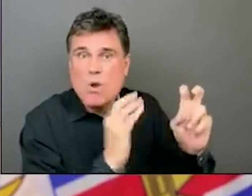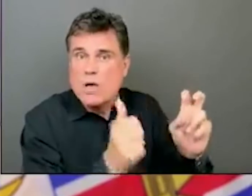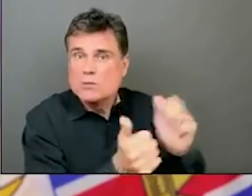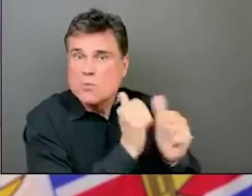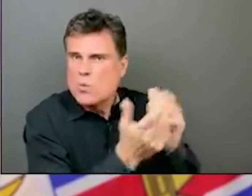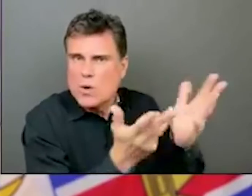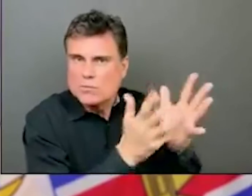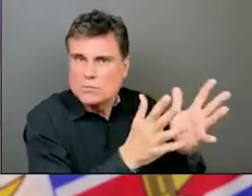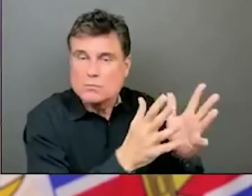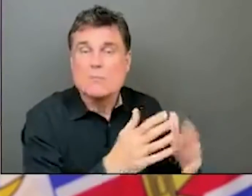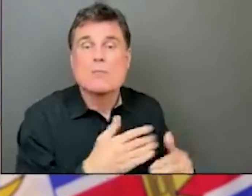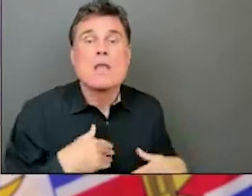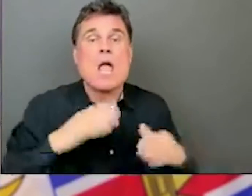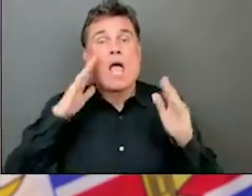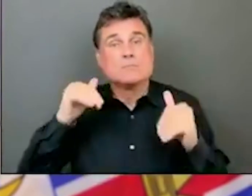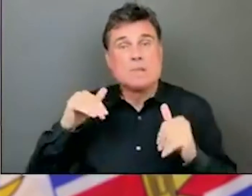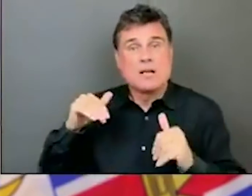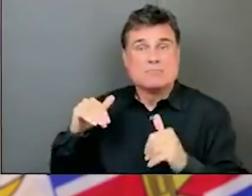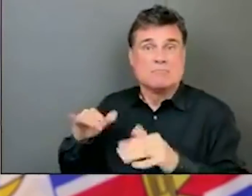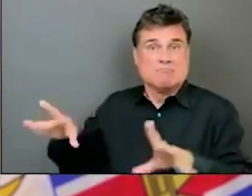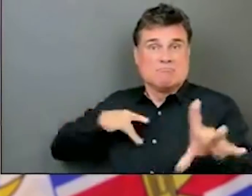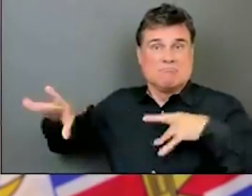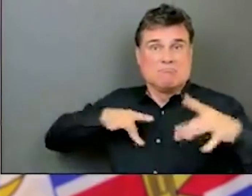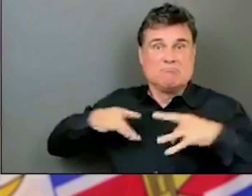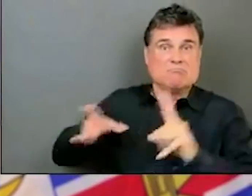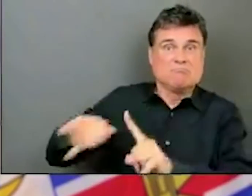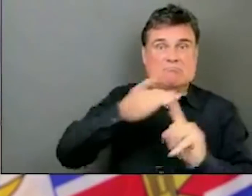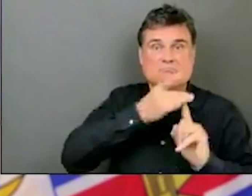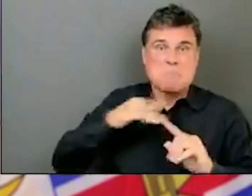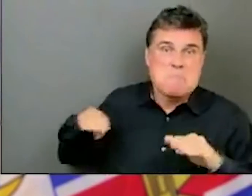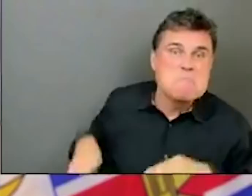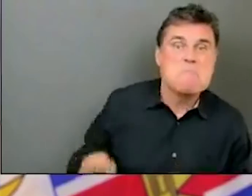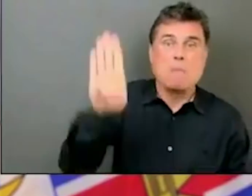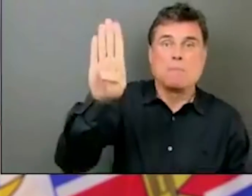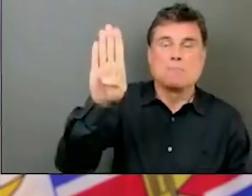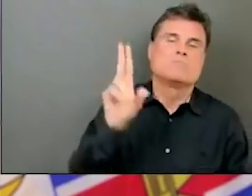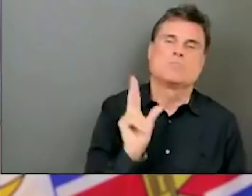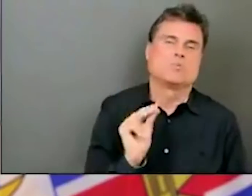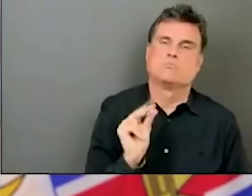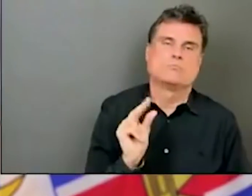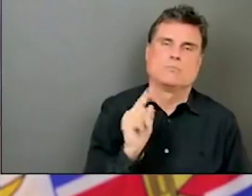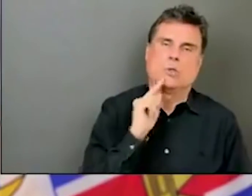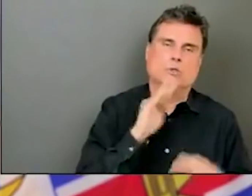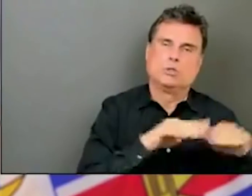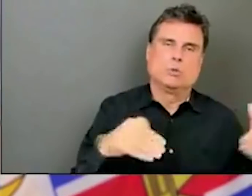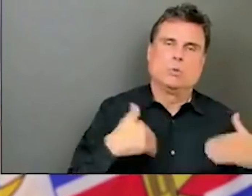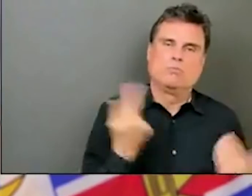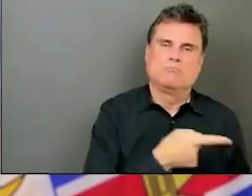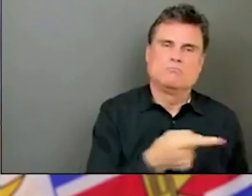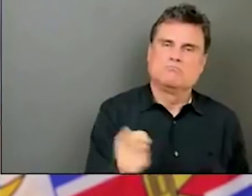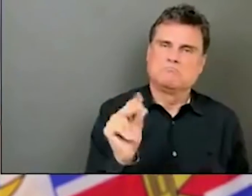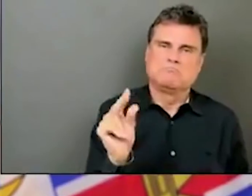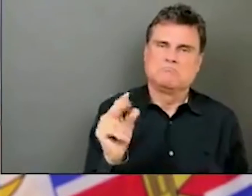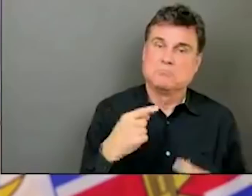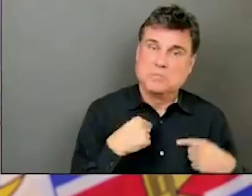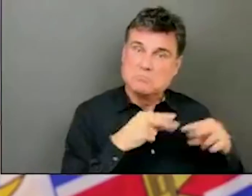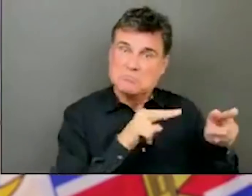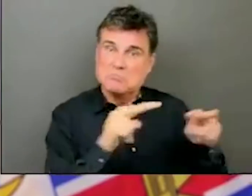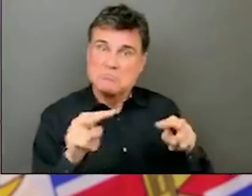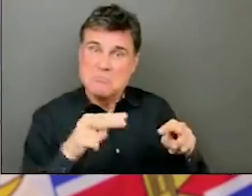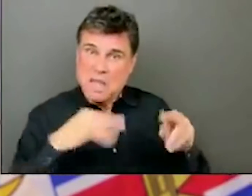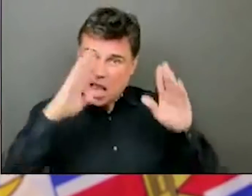I don't expect to see an increase in transmission related to youth sports, and I expect that everybody